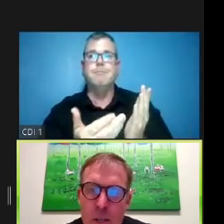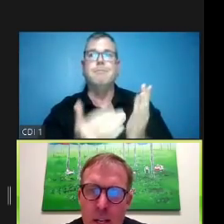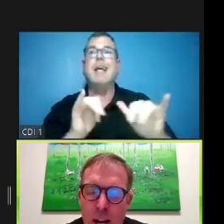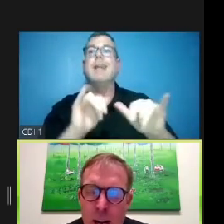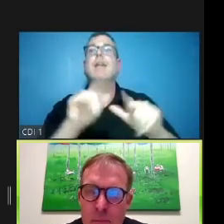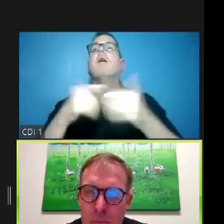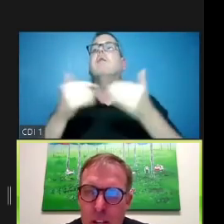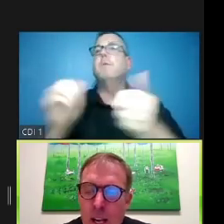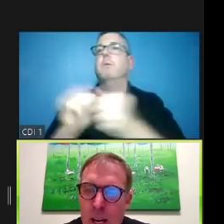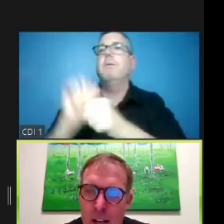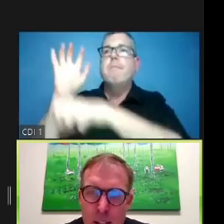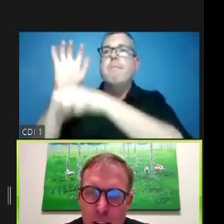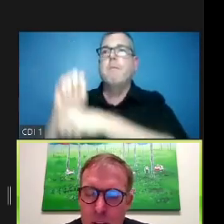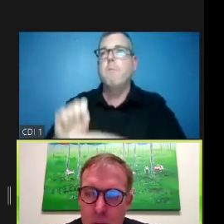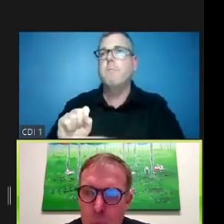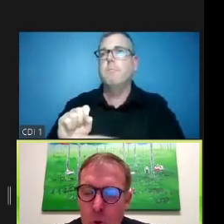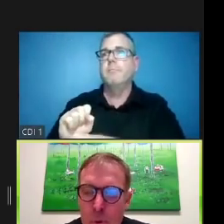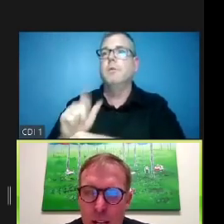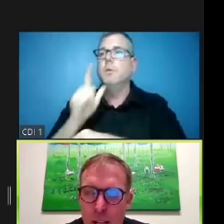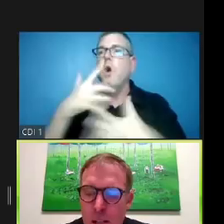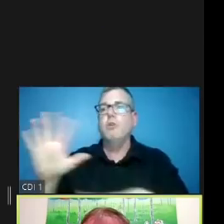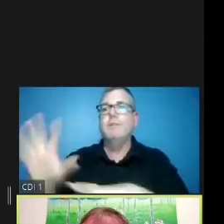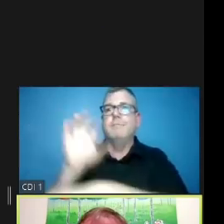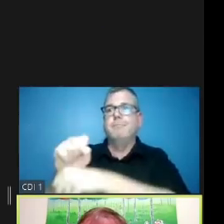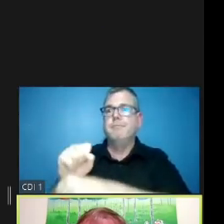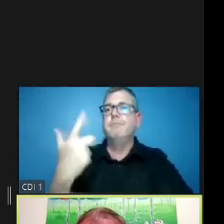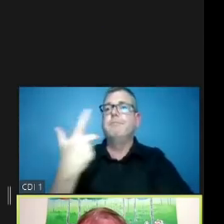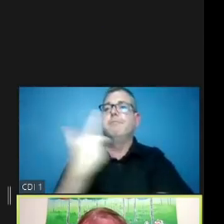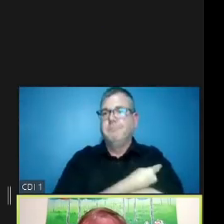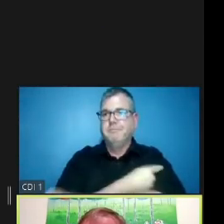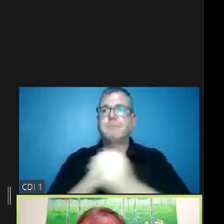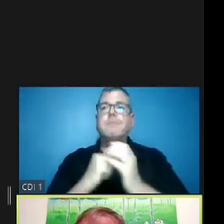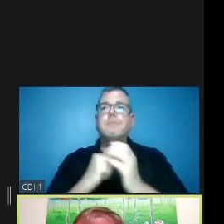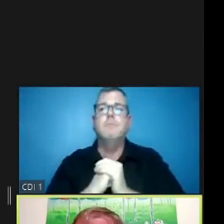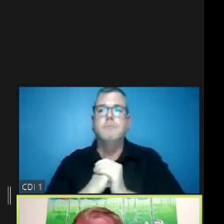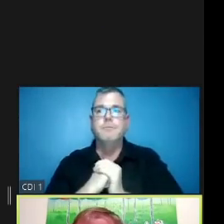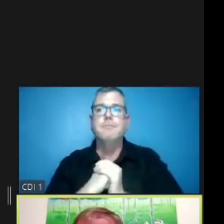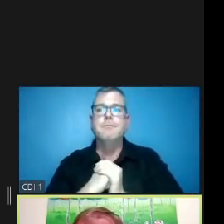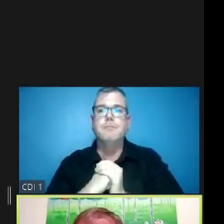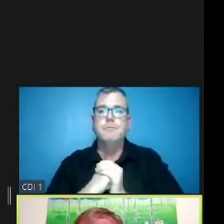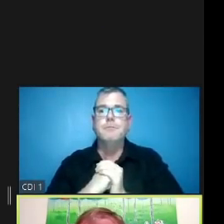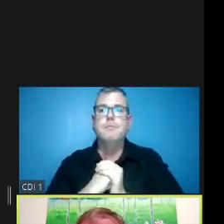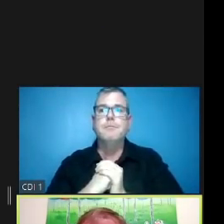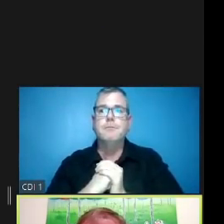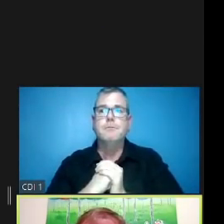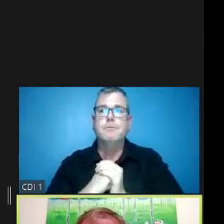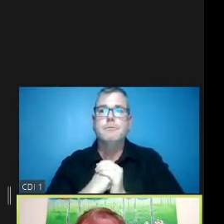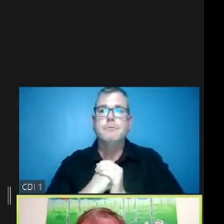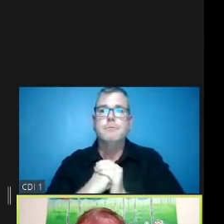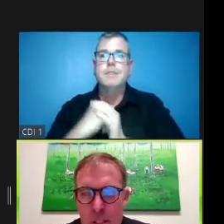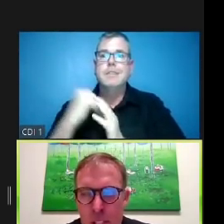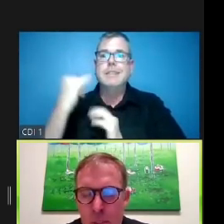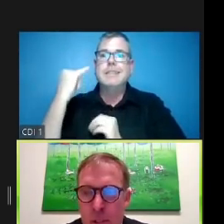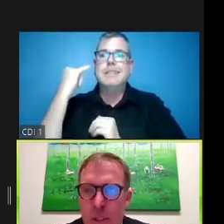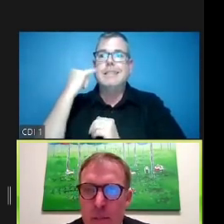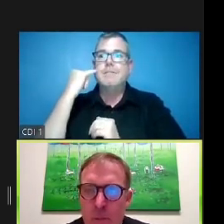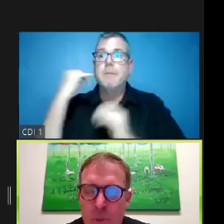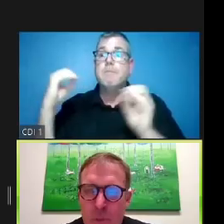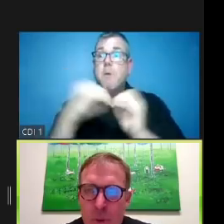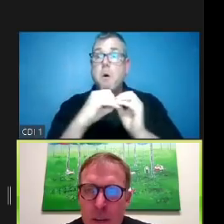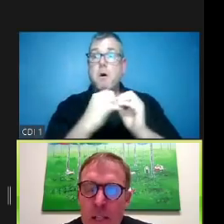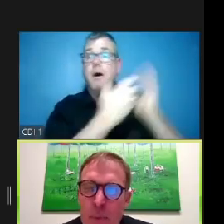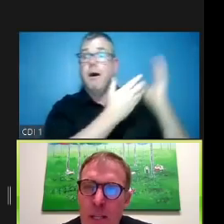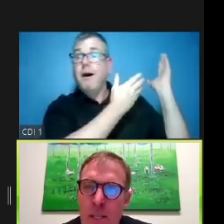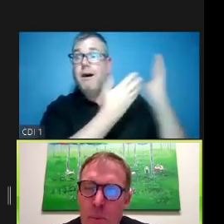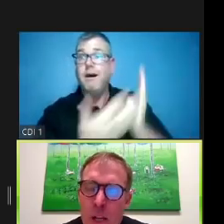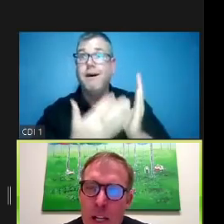about. And the more we get, the more appointments we're able to make, and the more people we're able to vaccinate. Again, we are still dealing with